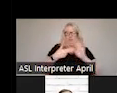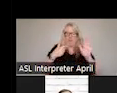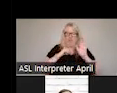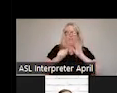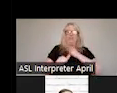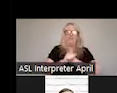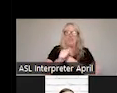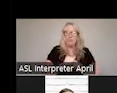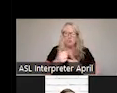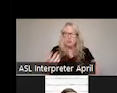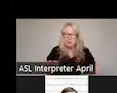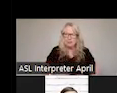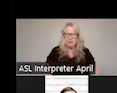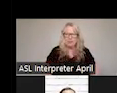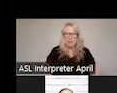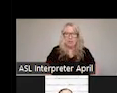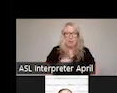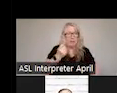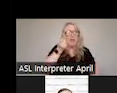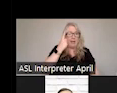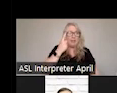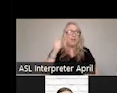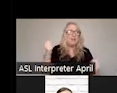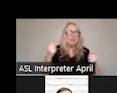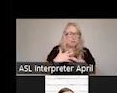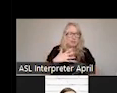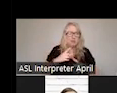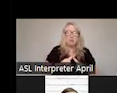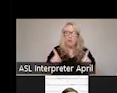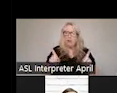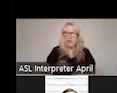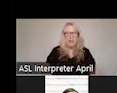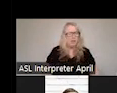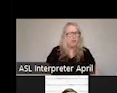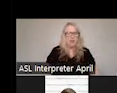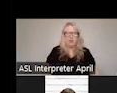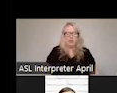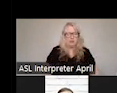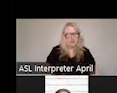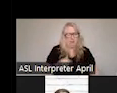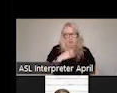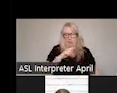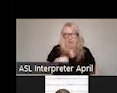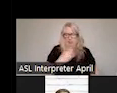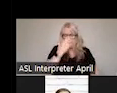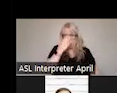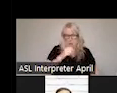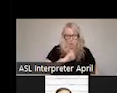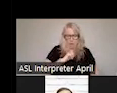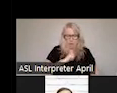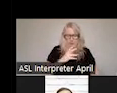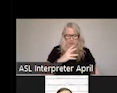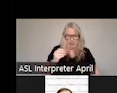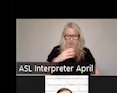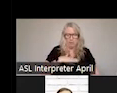And I get the fear, but, I just know that for me and my family,